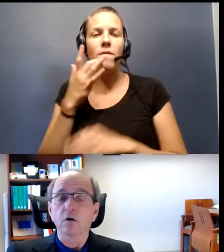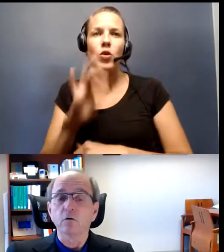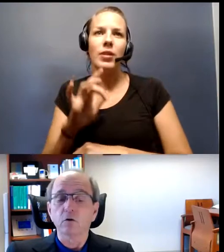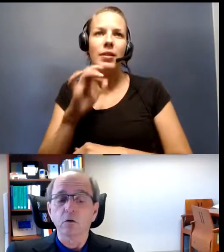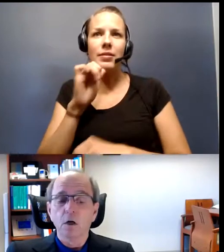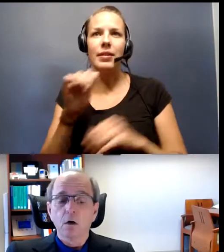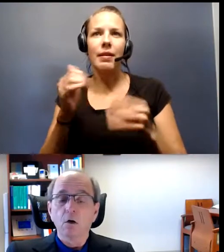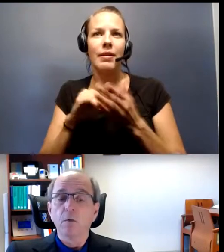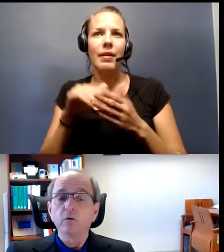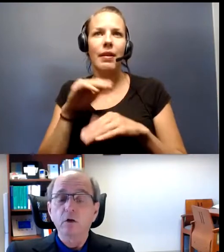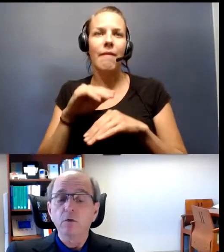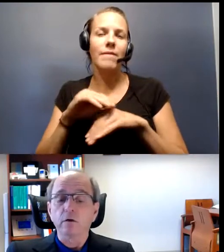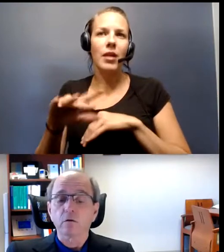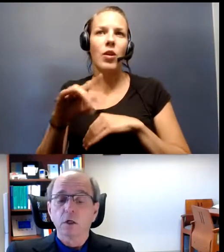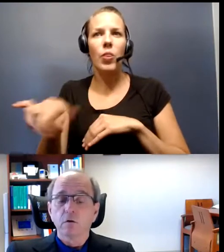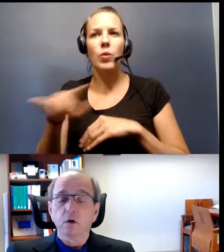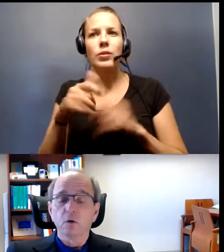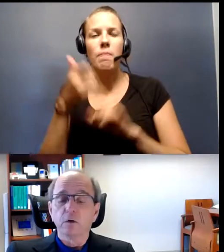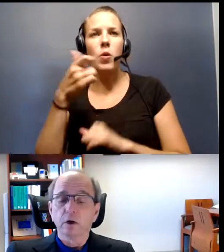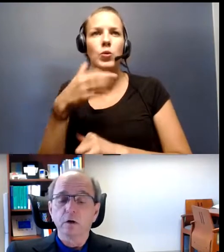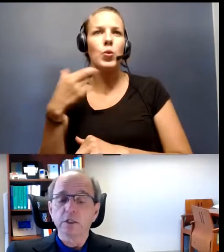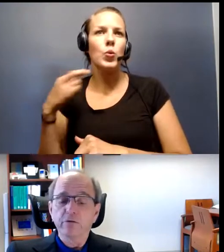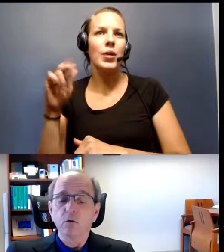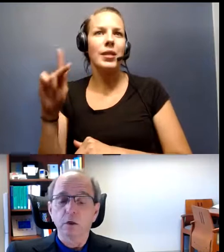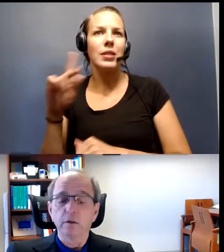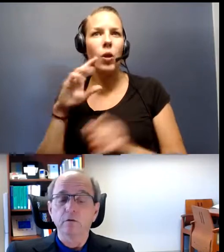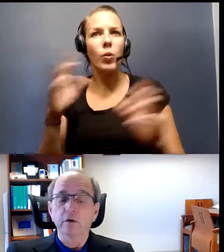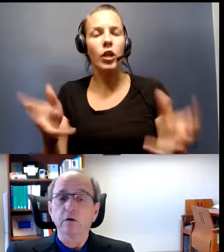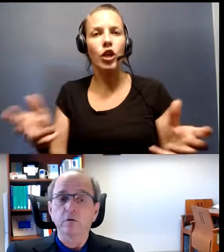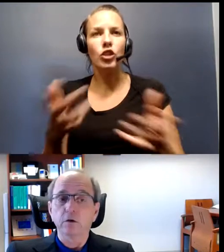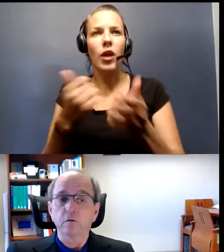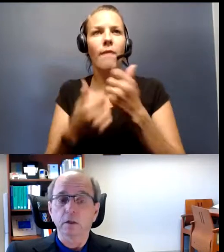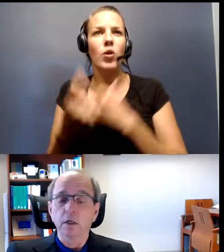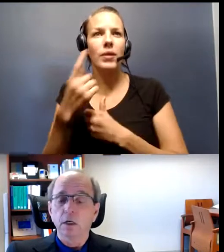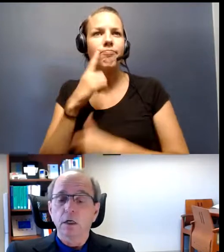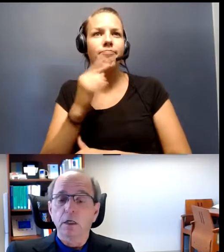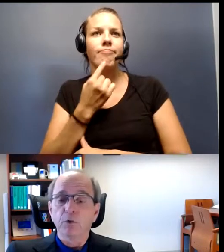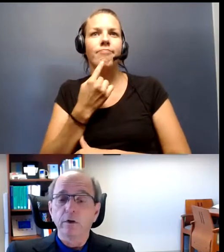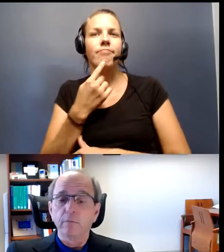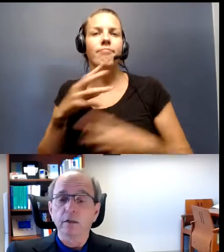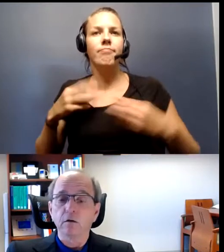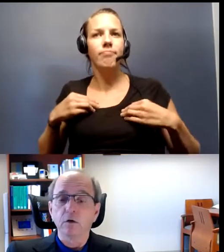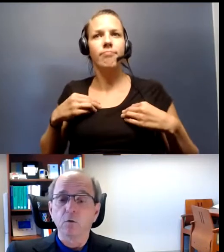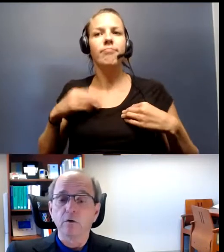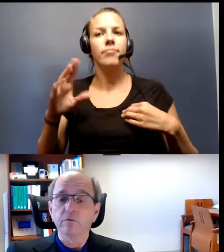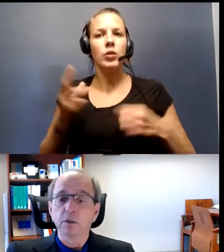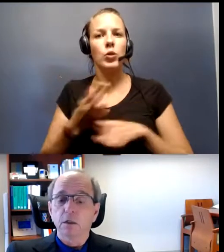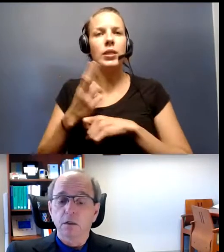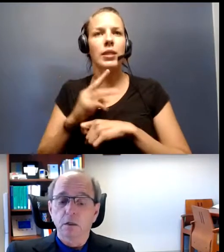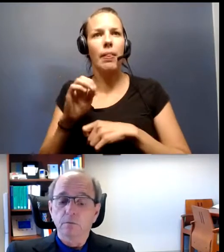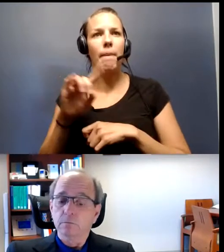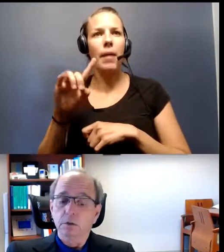affecting those who are most at risk. So we would urge everyone to take it seriously and employ the methods that we've